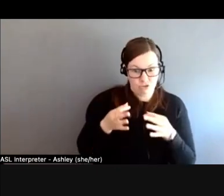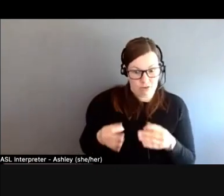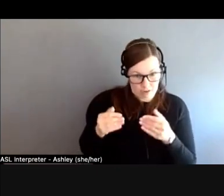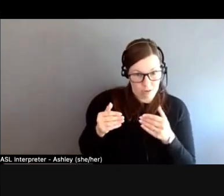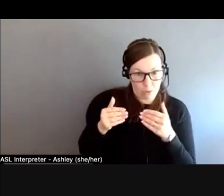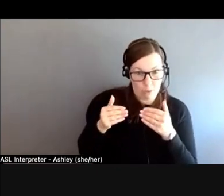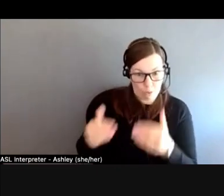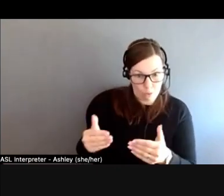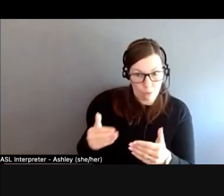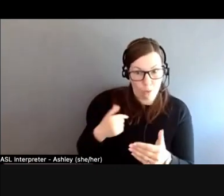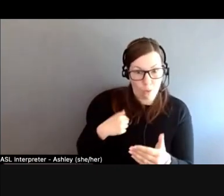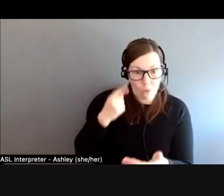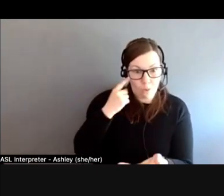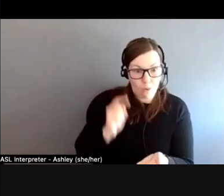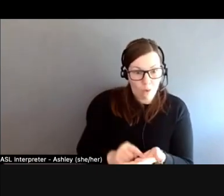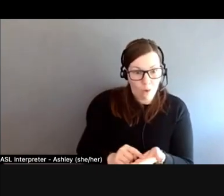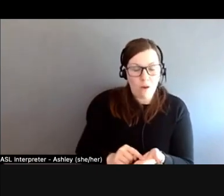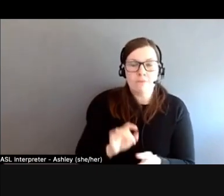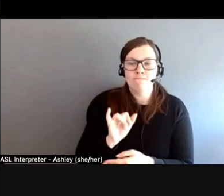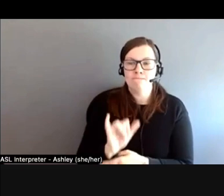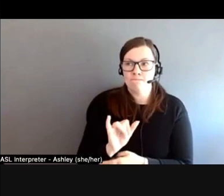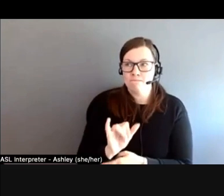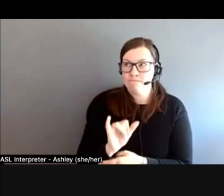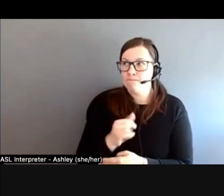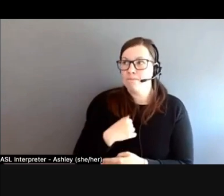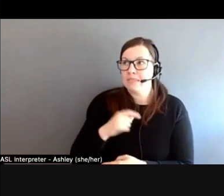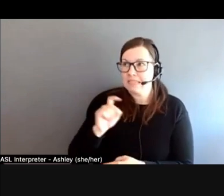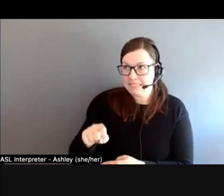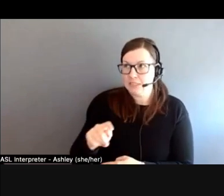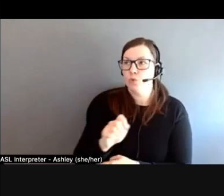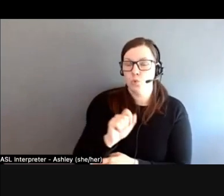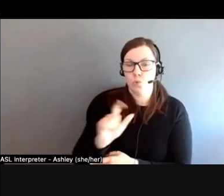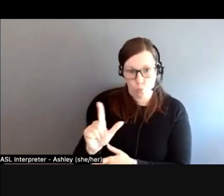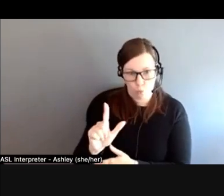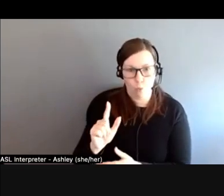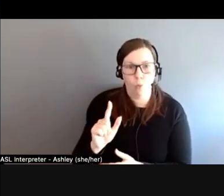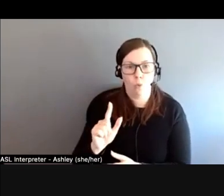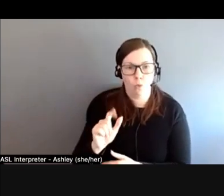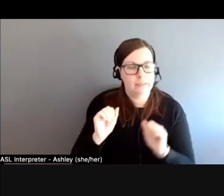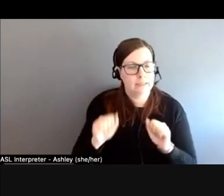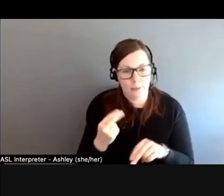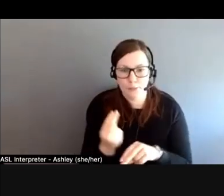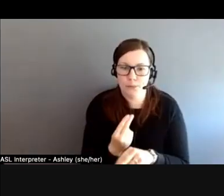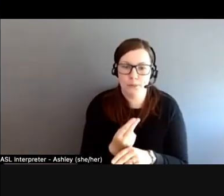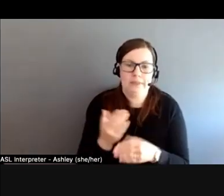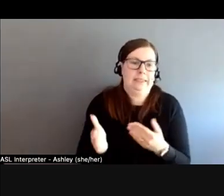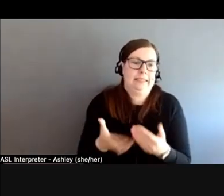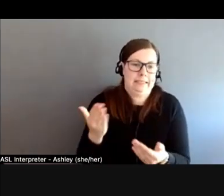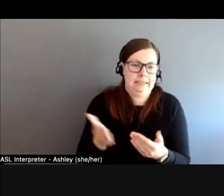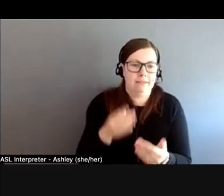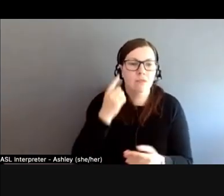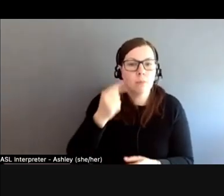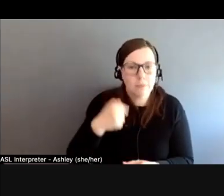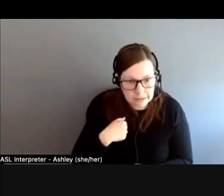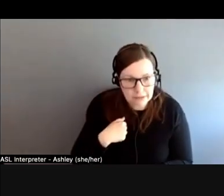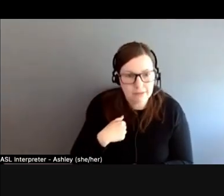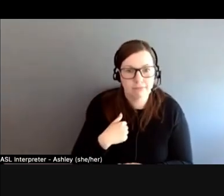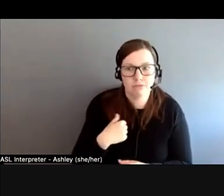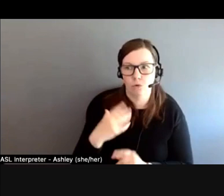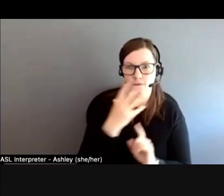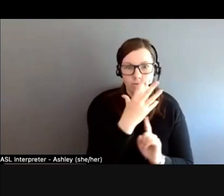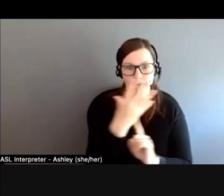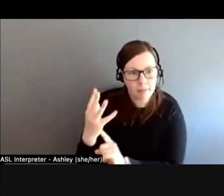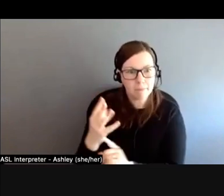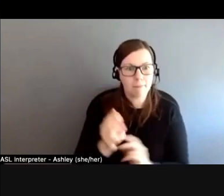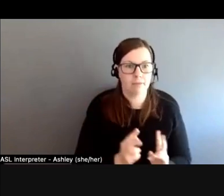I needed to find a tool that is easy to use. That also was a